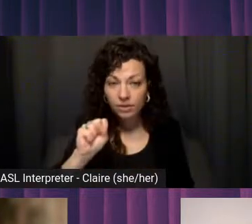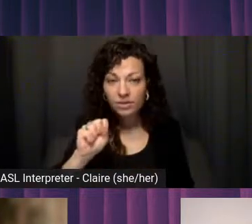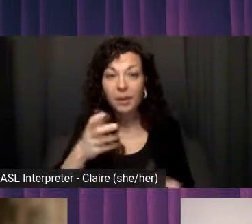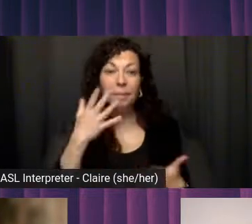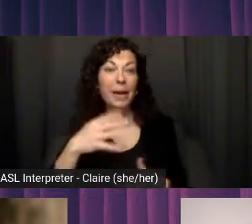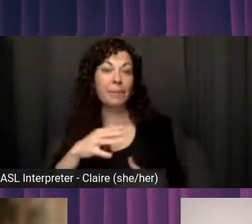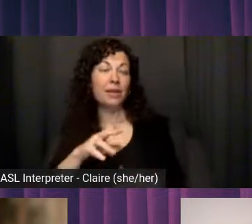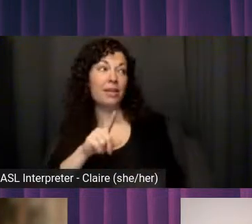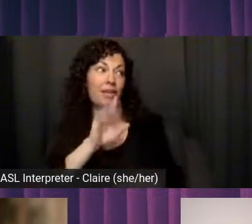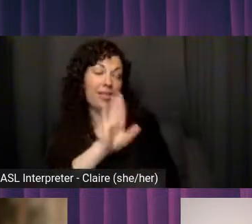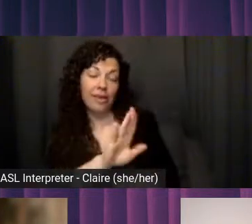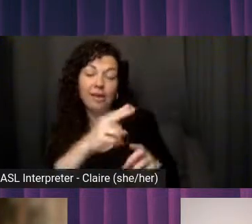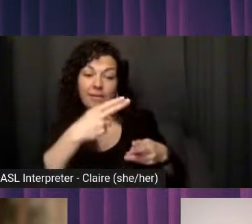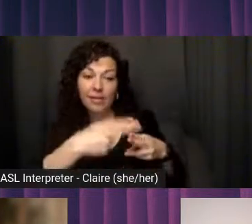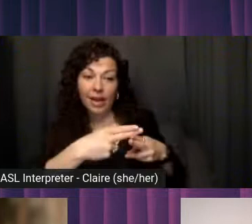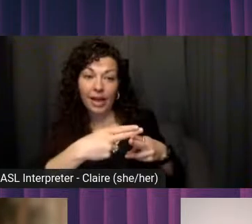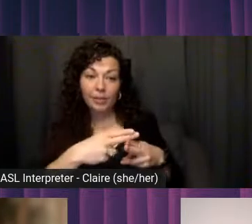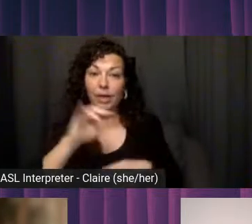cards.